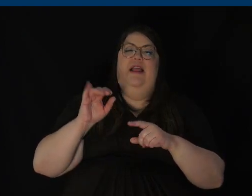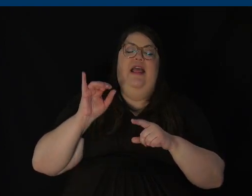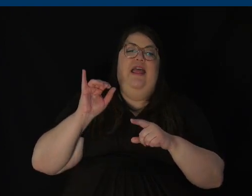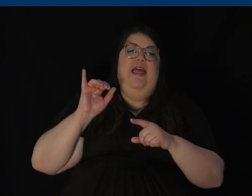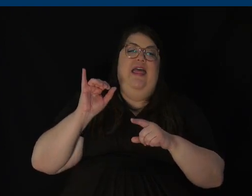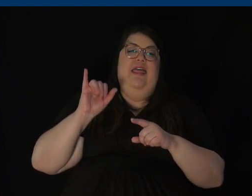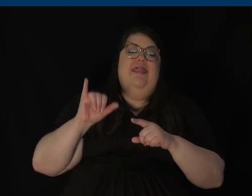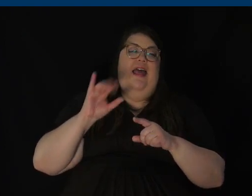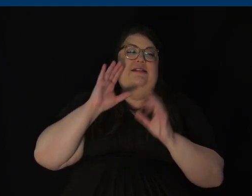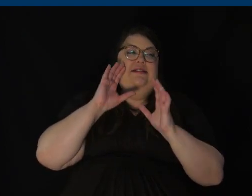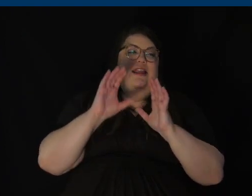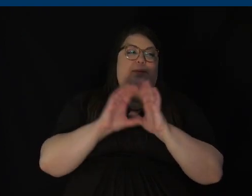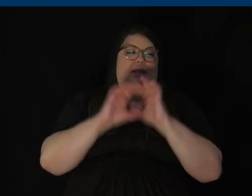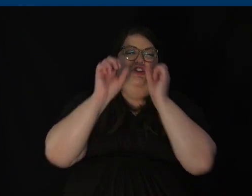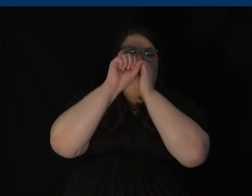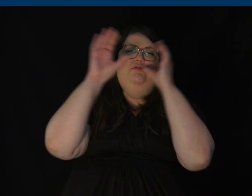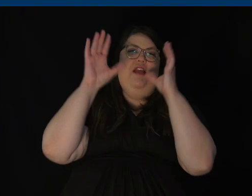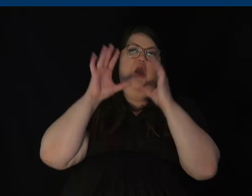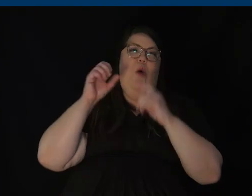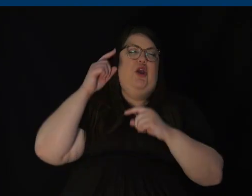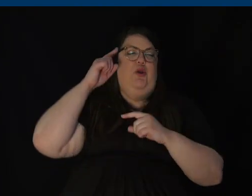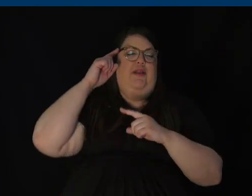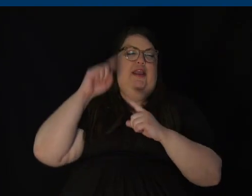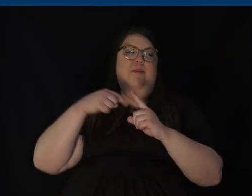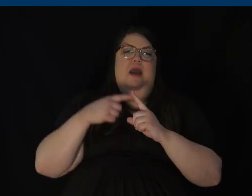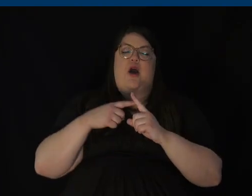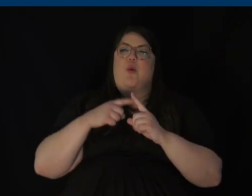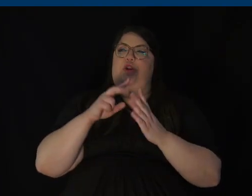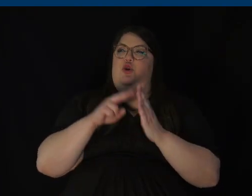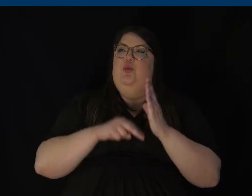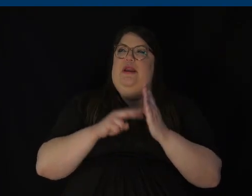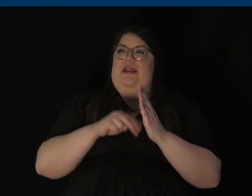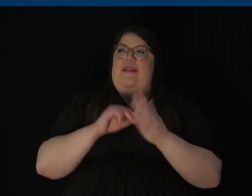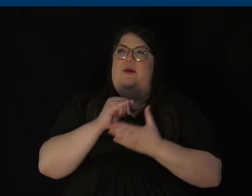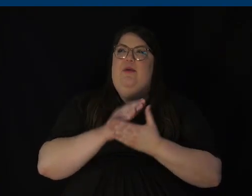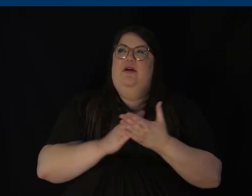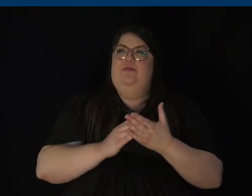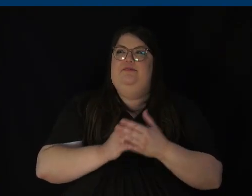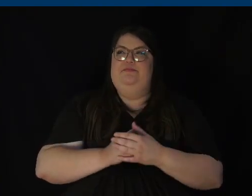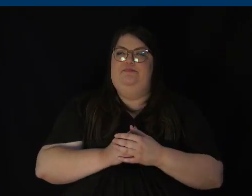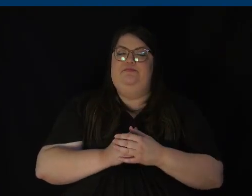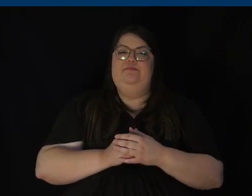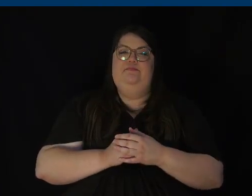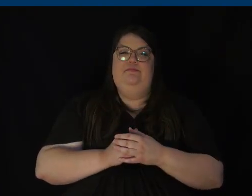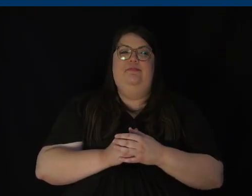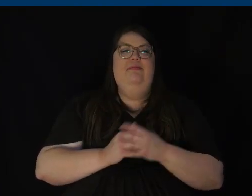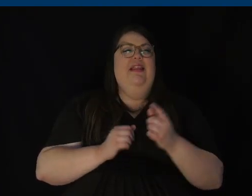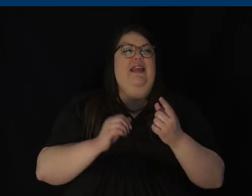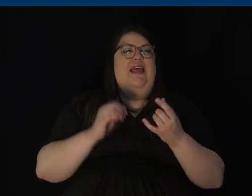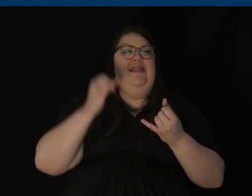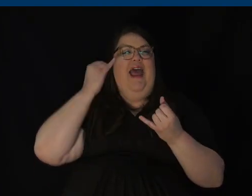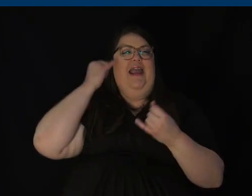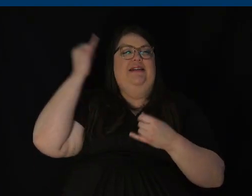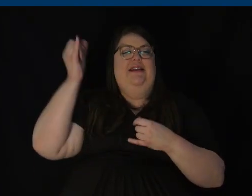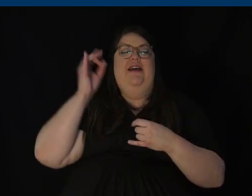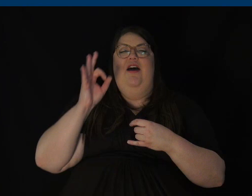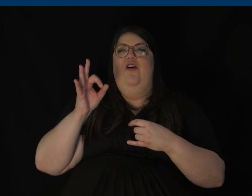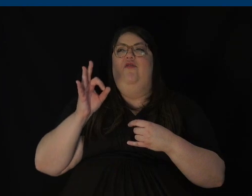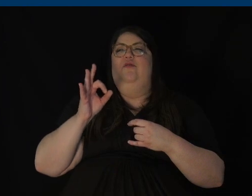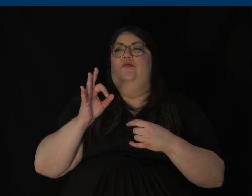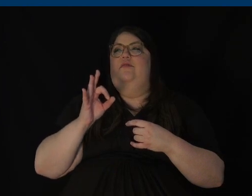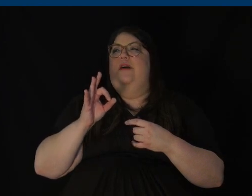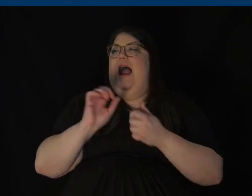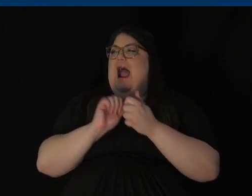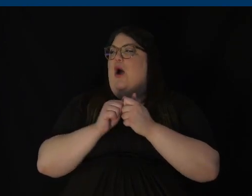the image I want you to hold on to when you read this part of the blessing. It's the idea of the way